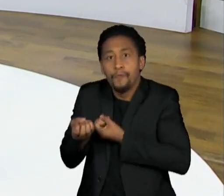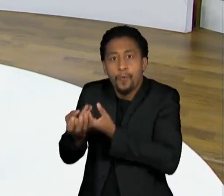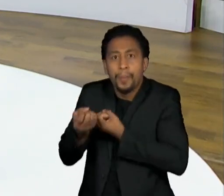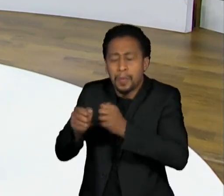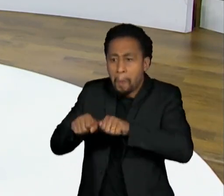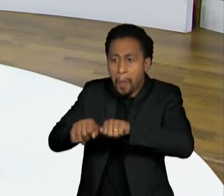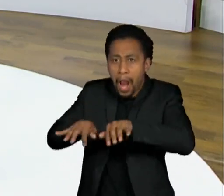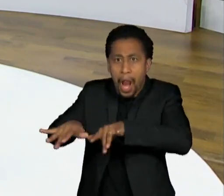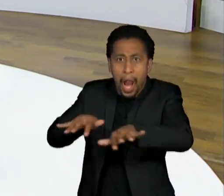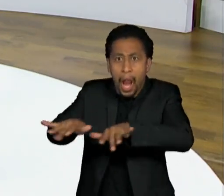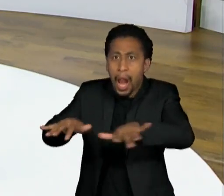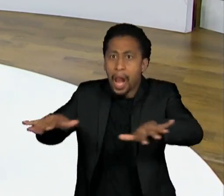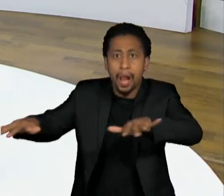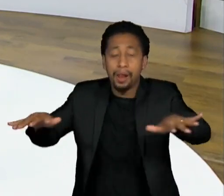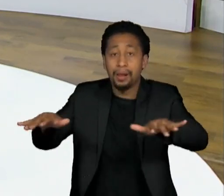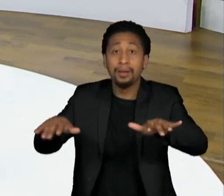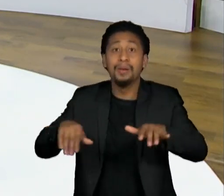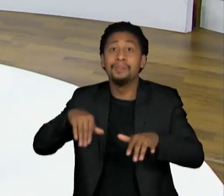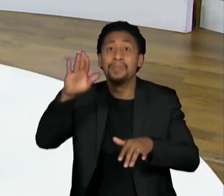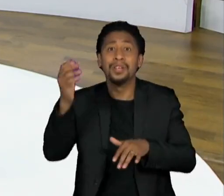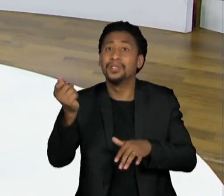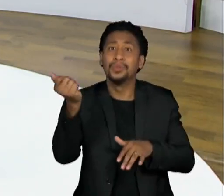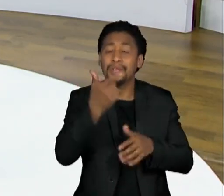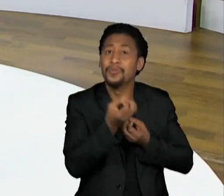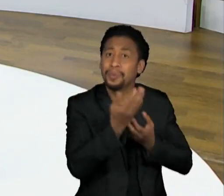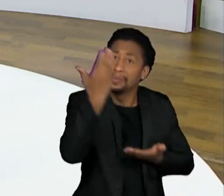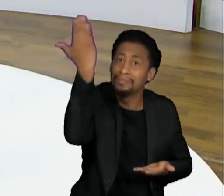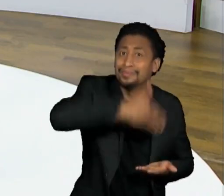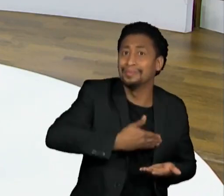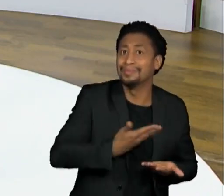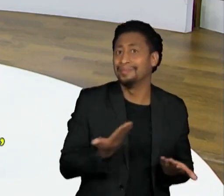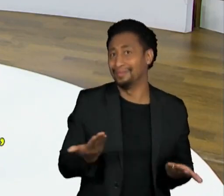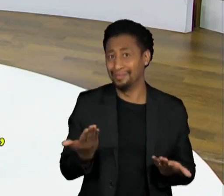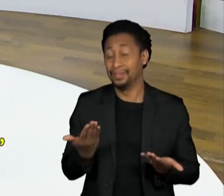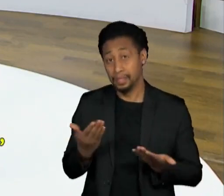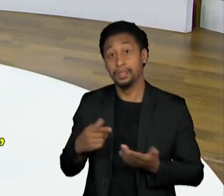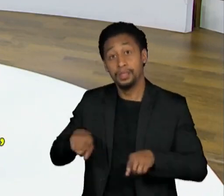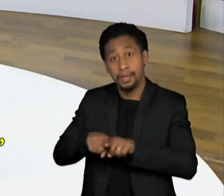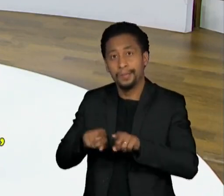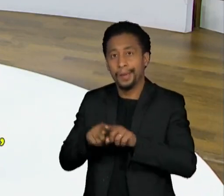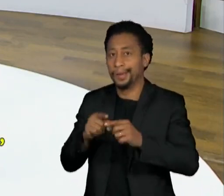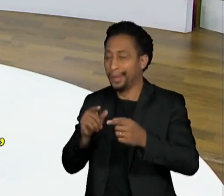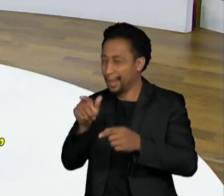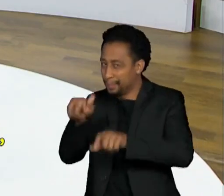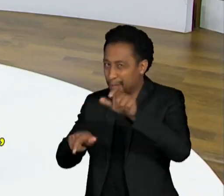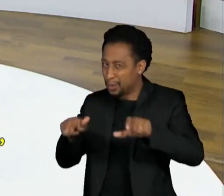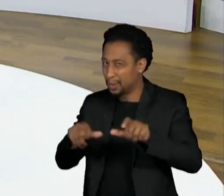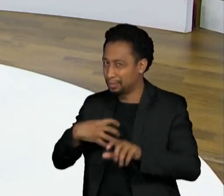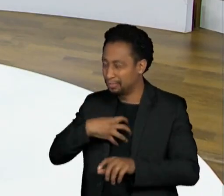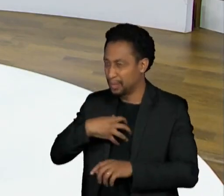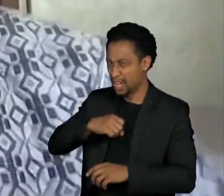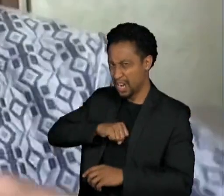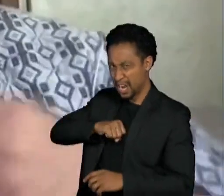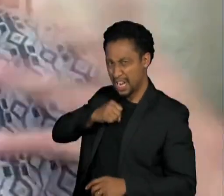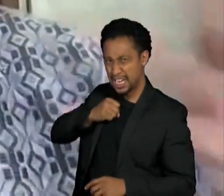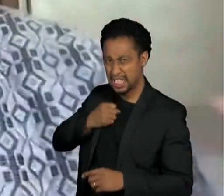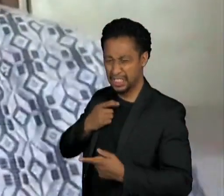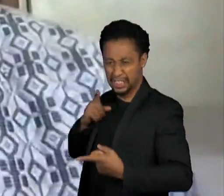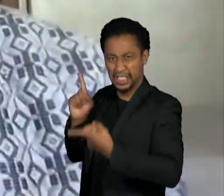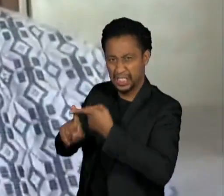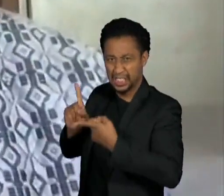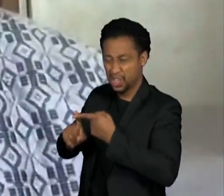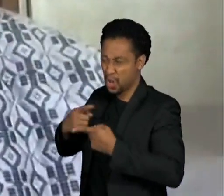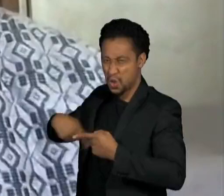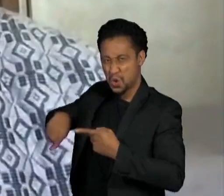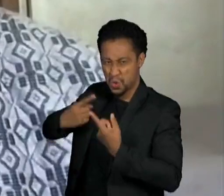more than that, if you lace it with anger and hate, with us against them, then you